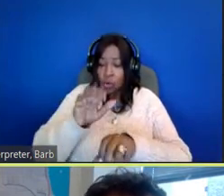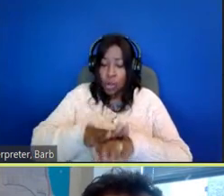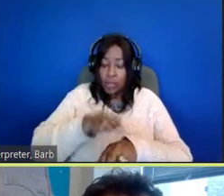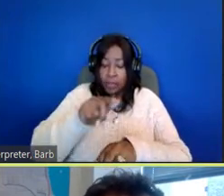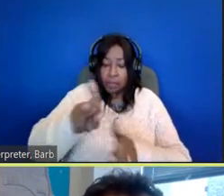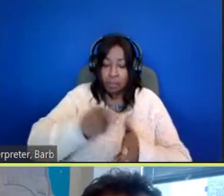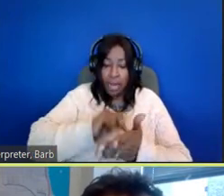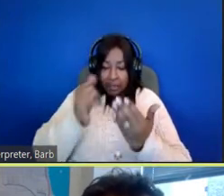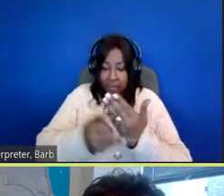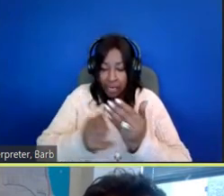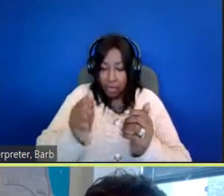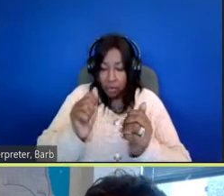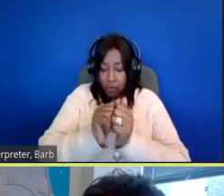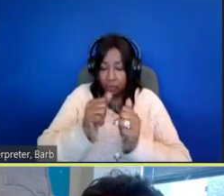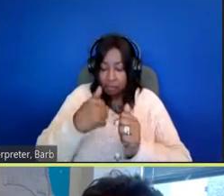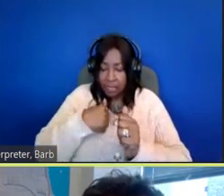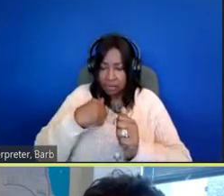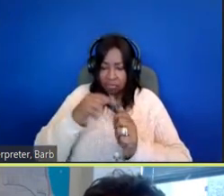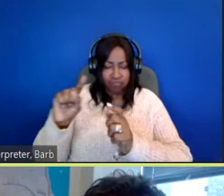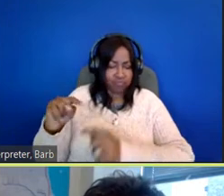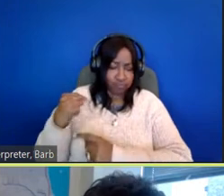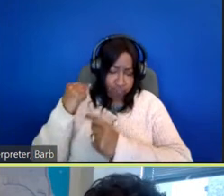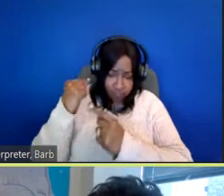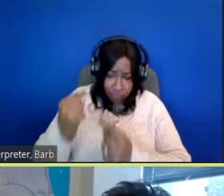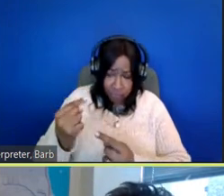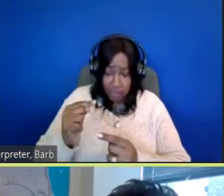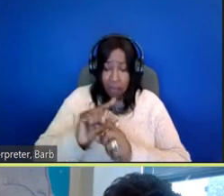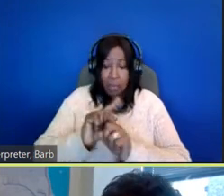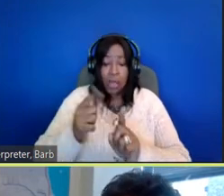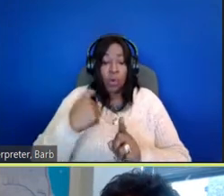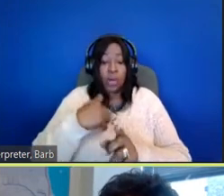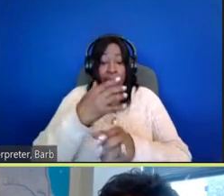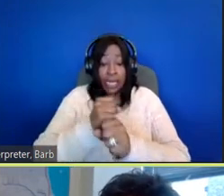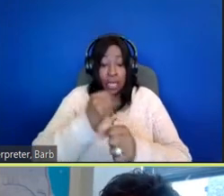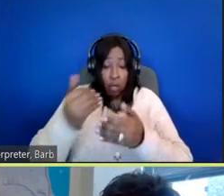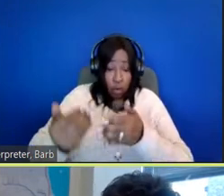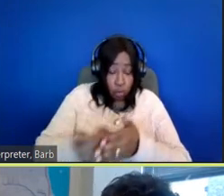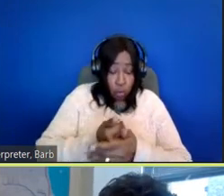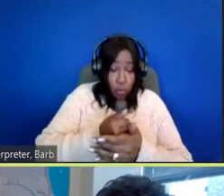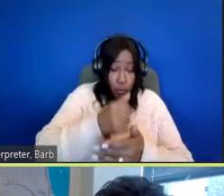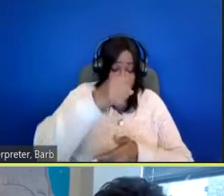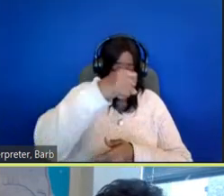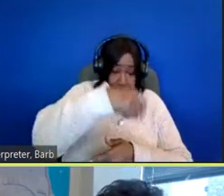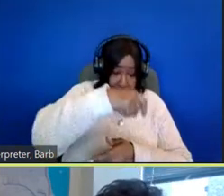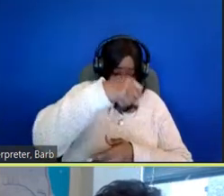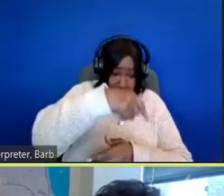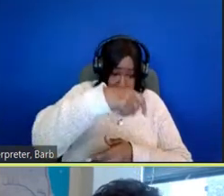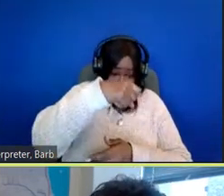long time. But we are getting new fare boxes.